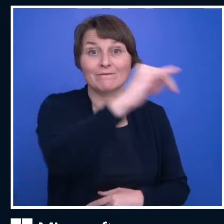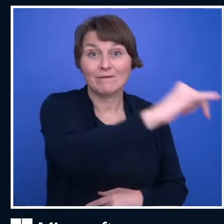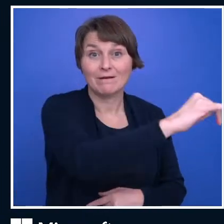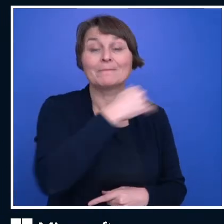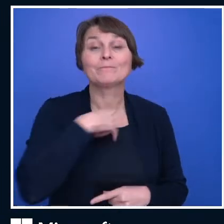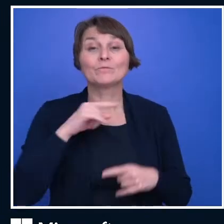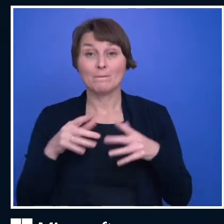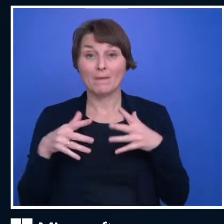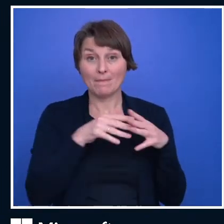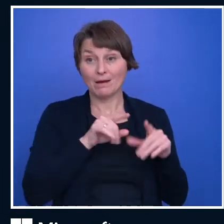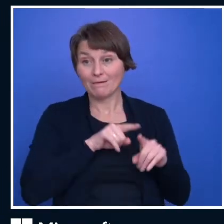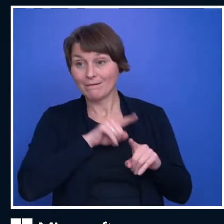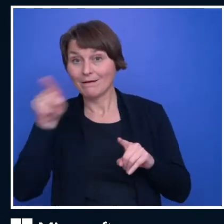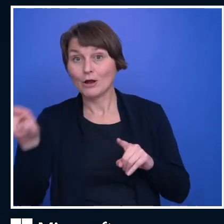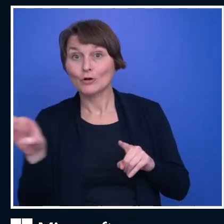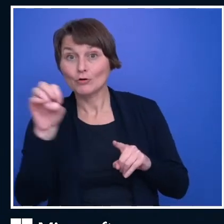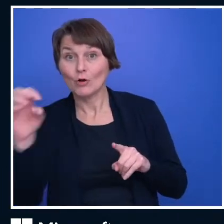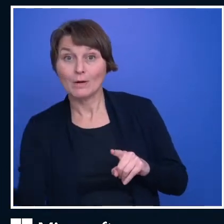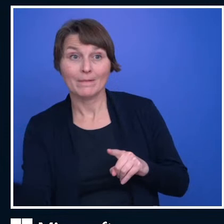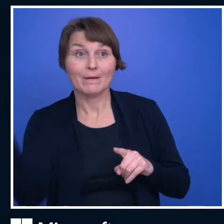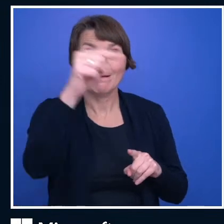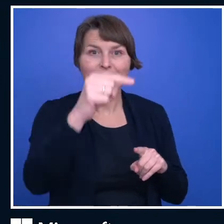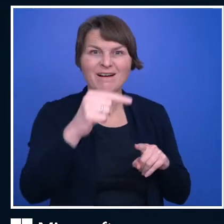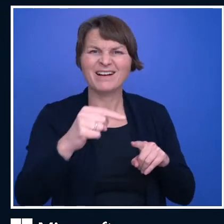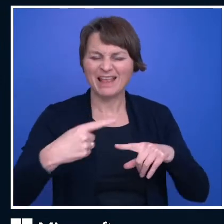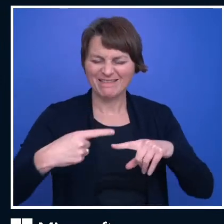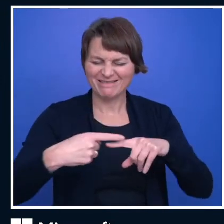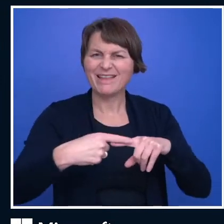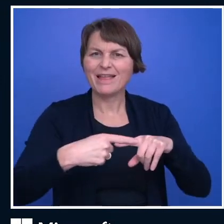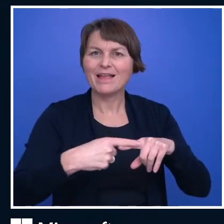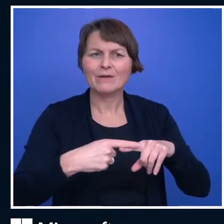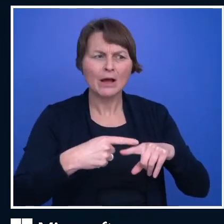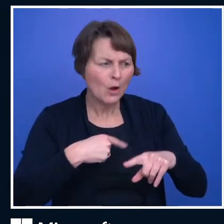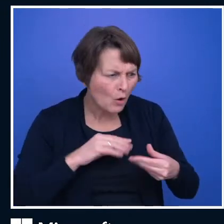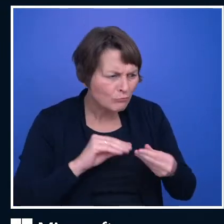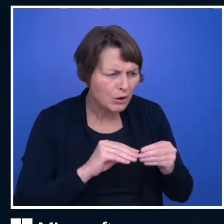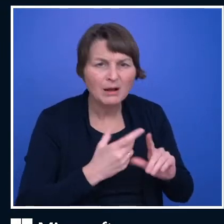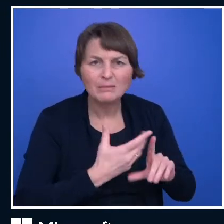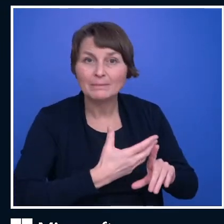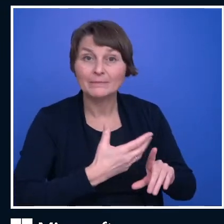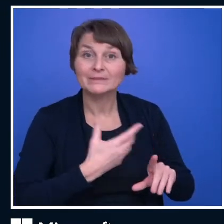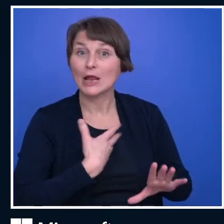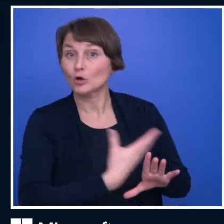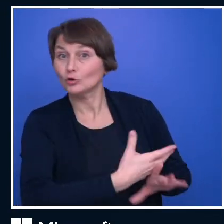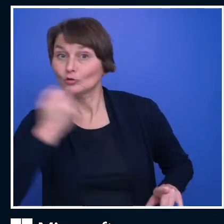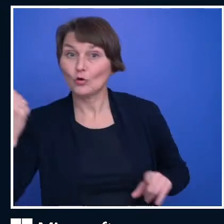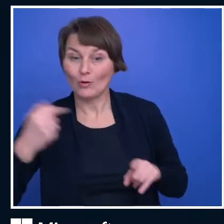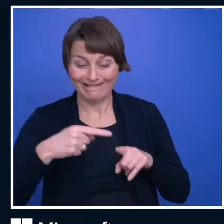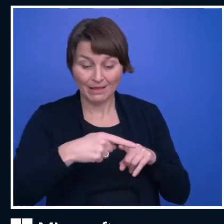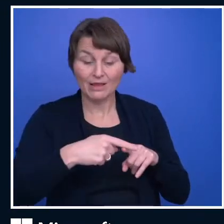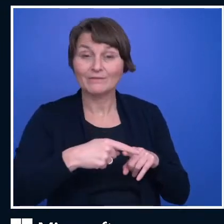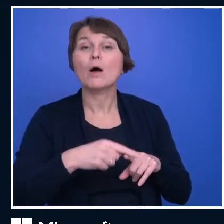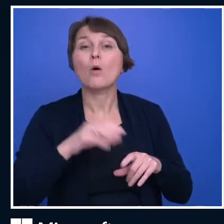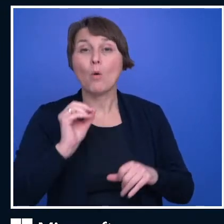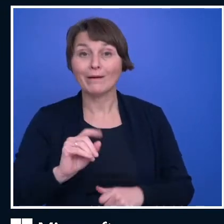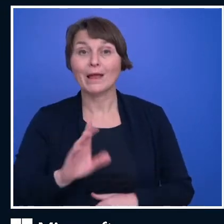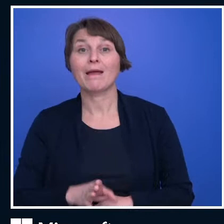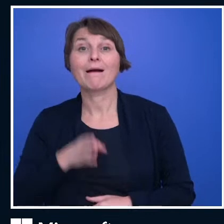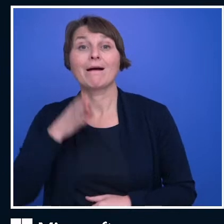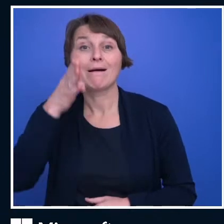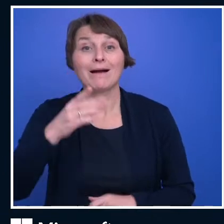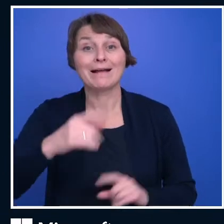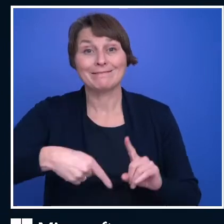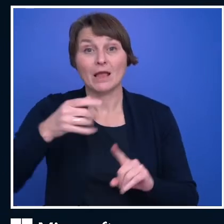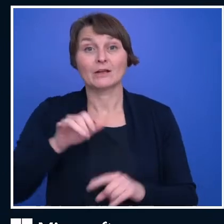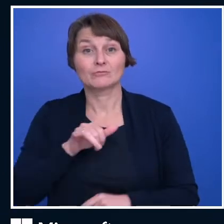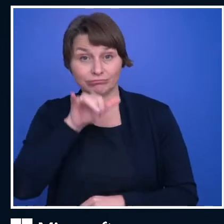it was a problem. So they lectured me, took the nail file, and let me get on the plane. The next country I go to, I enjoyed a